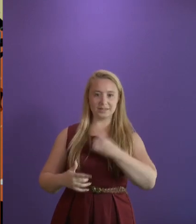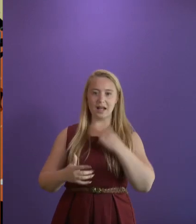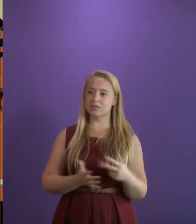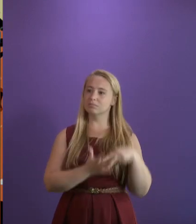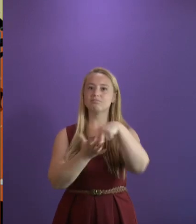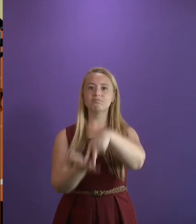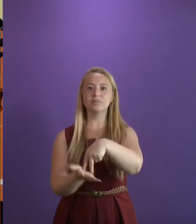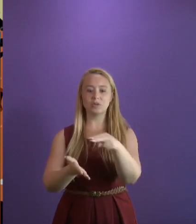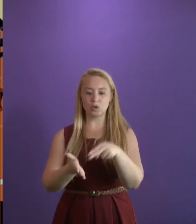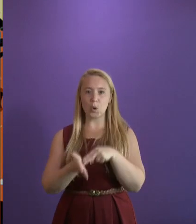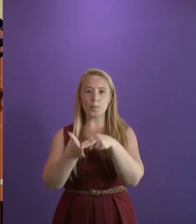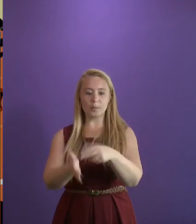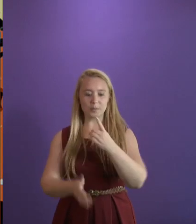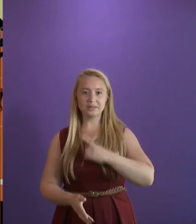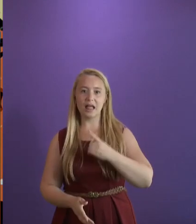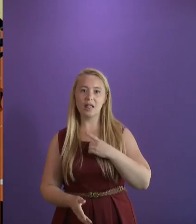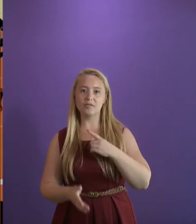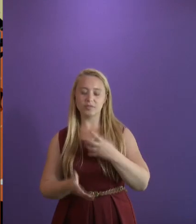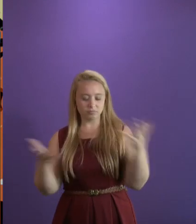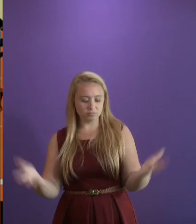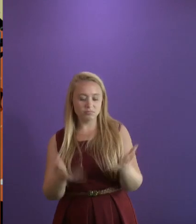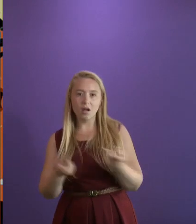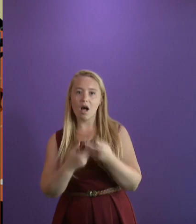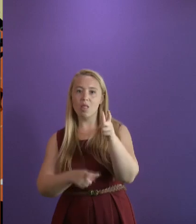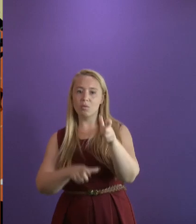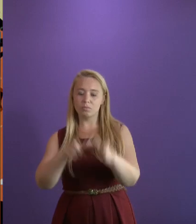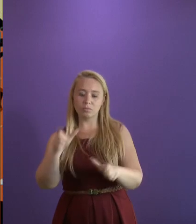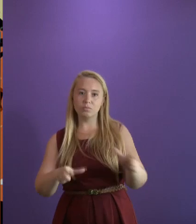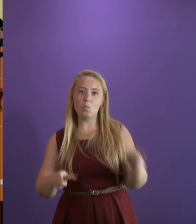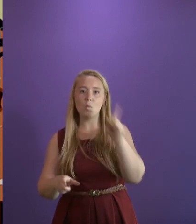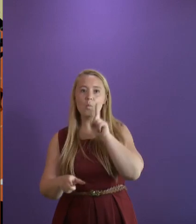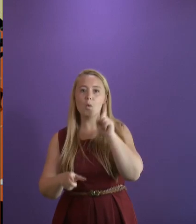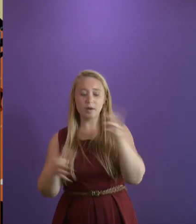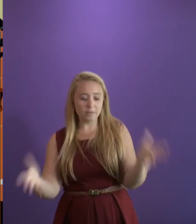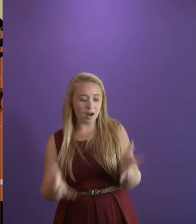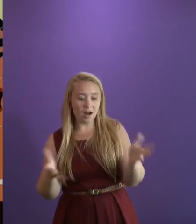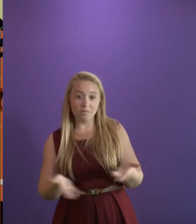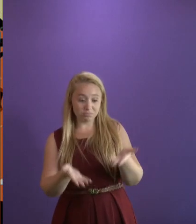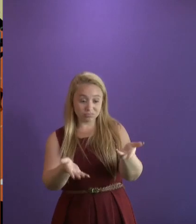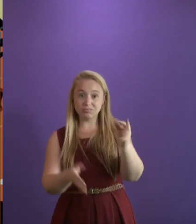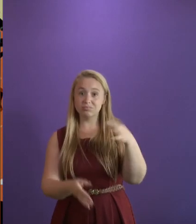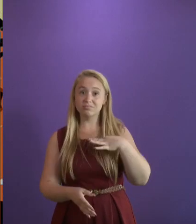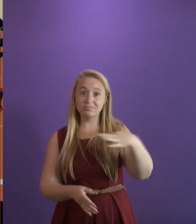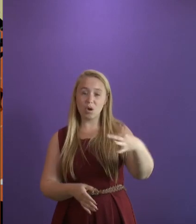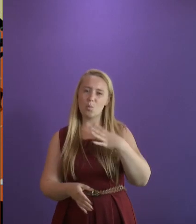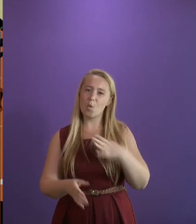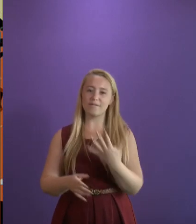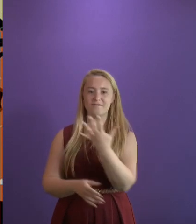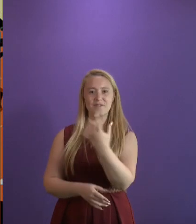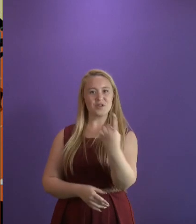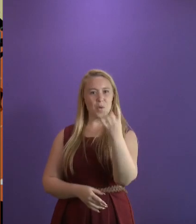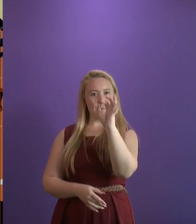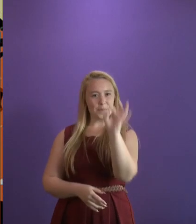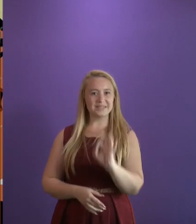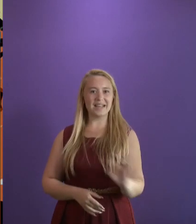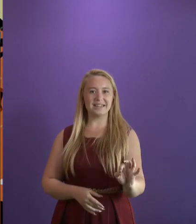keep doing it and keep encouraging other women to do it until there's 51% of